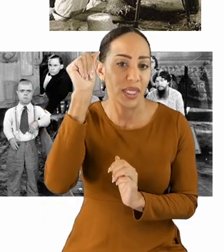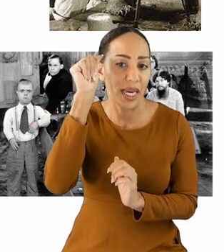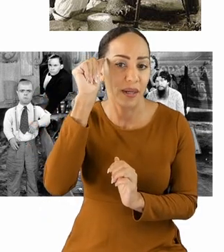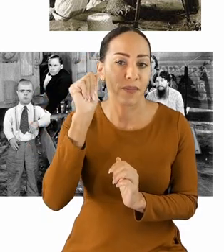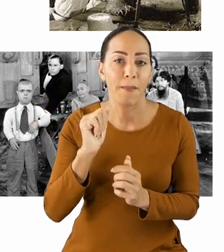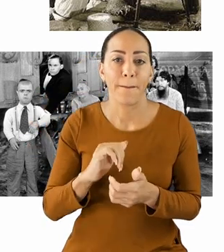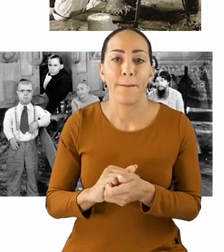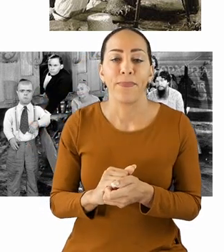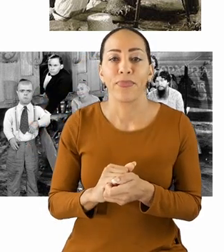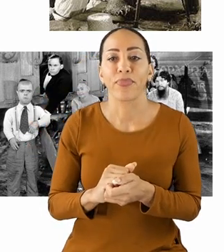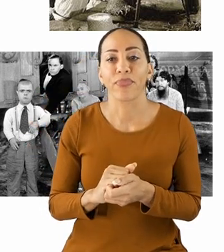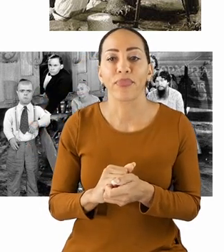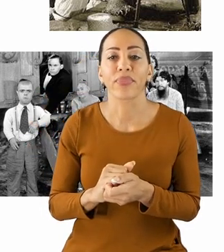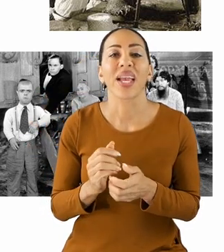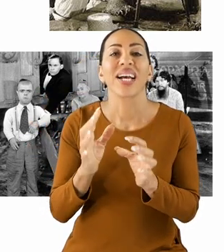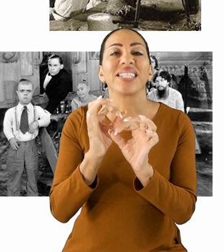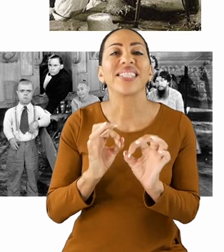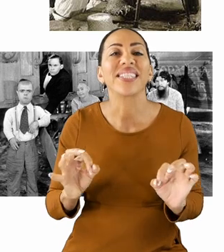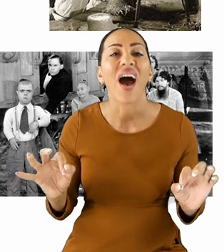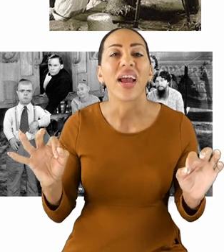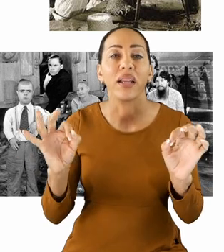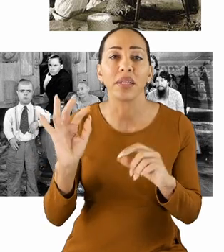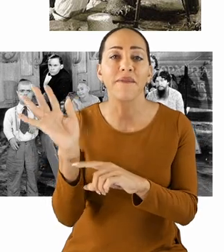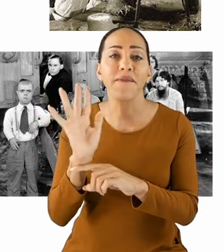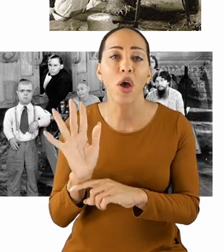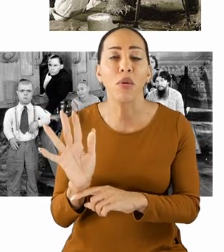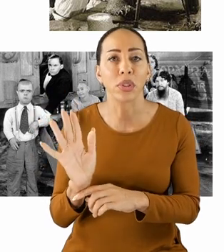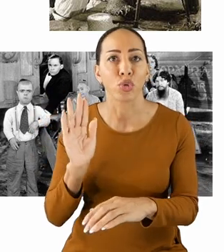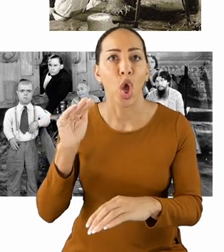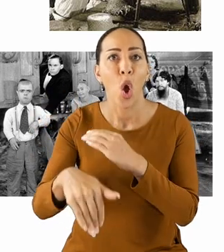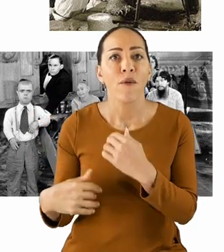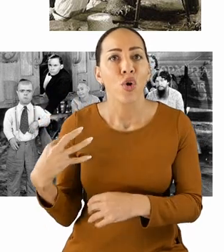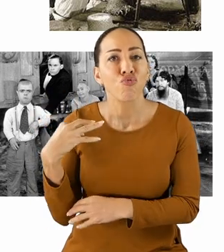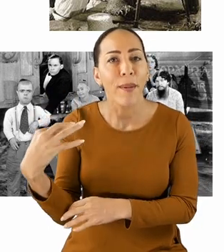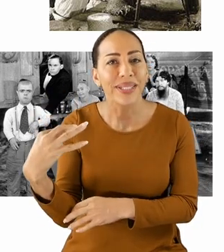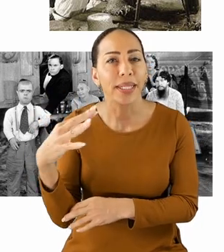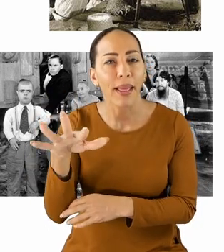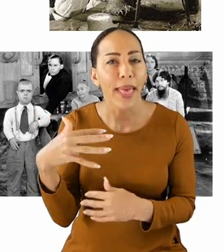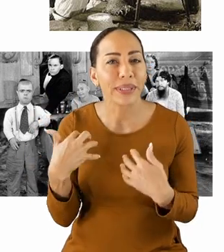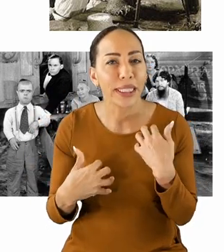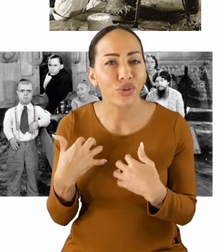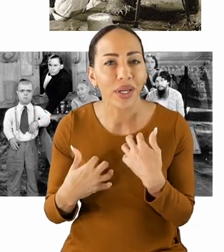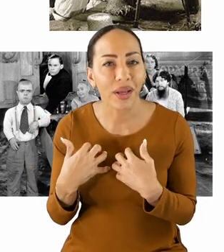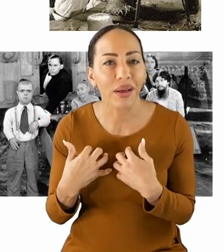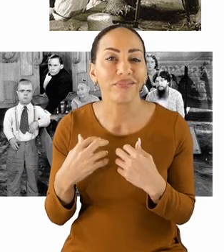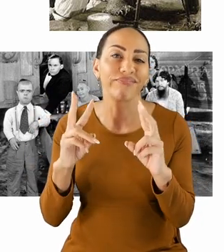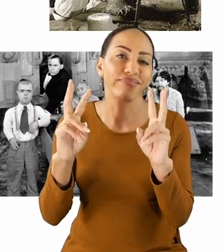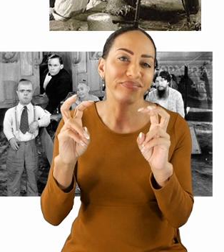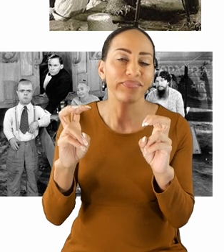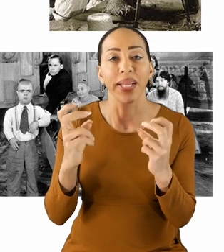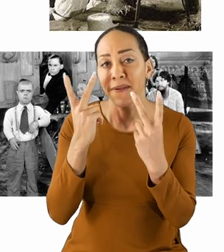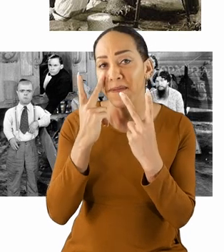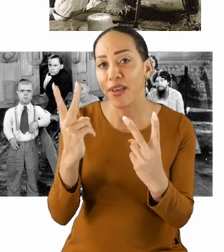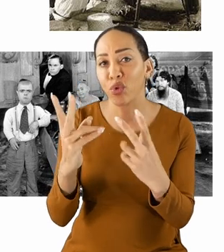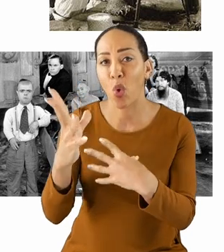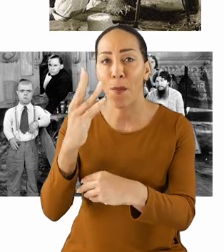silent films. It's worth noting that there was a massive over representation in silent films of disabled people. And that's quite